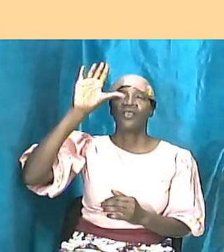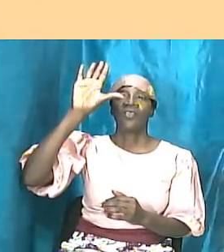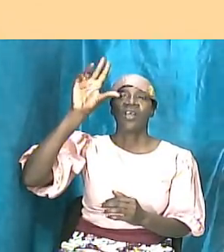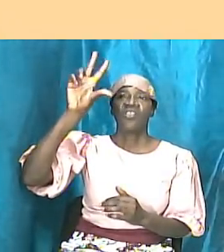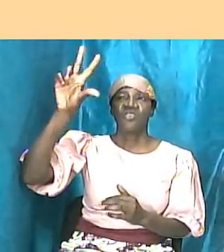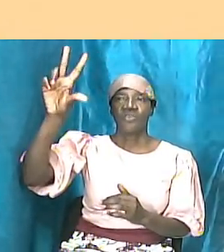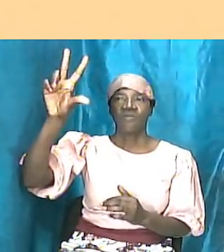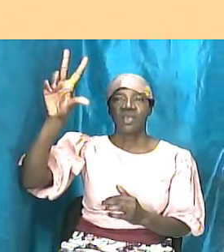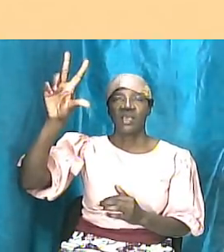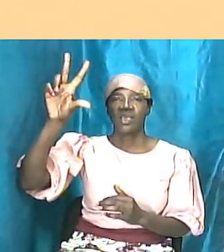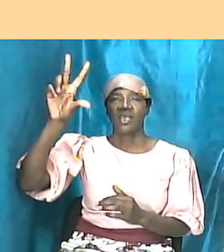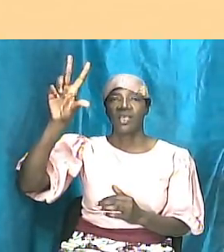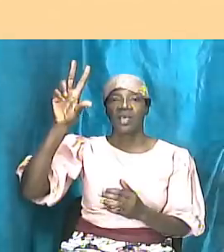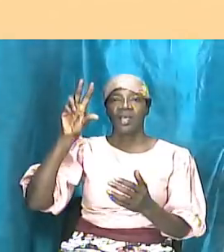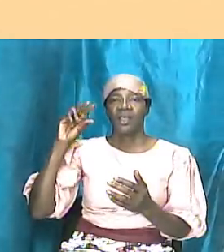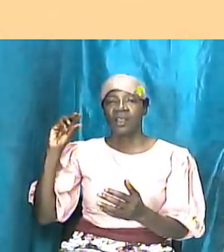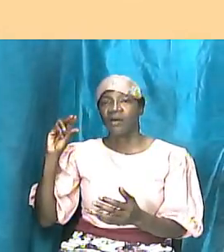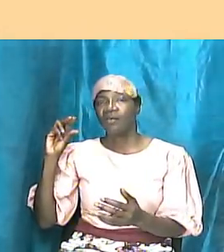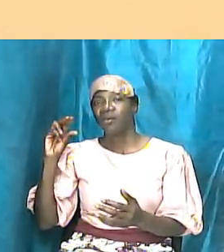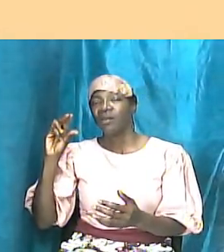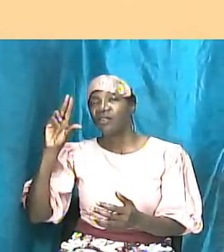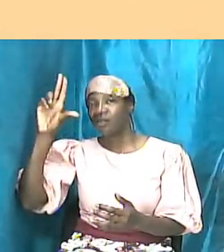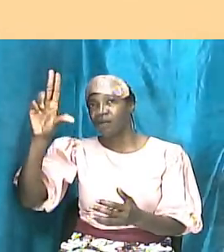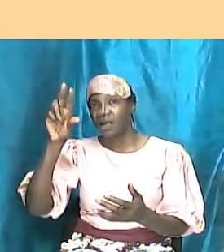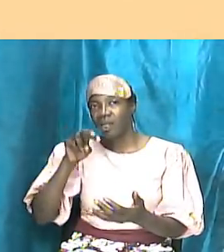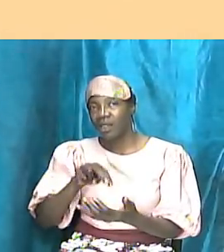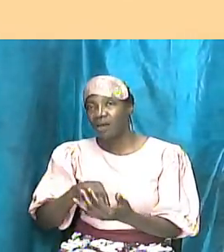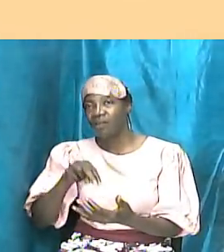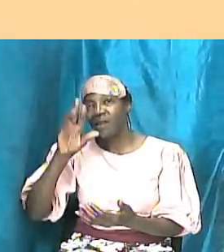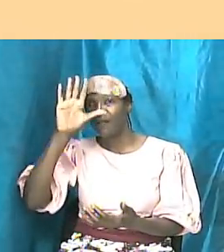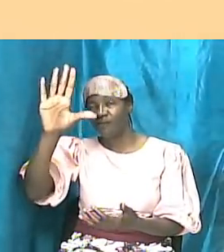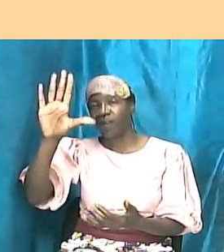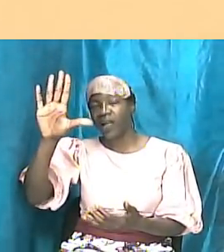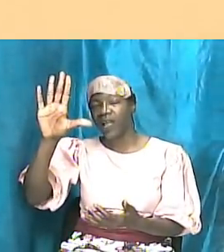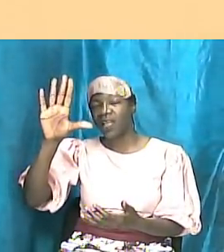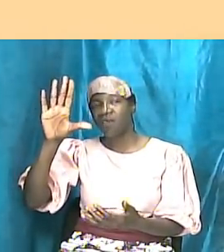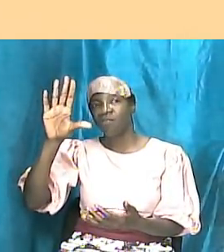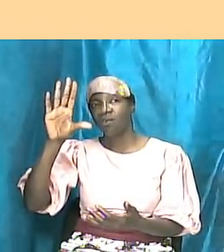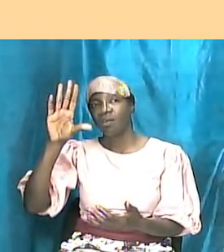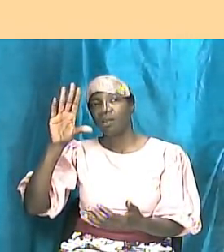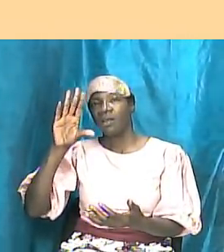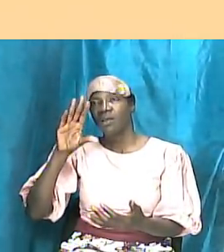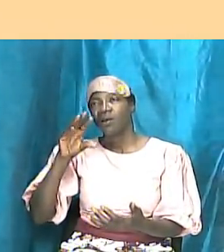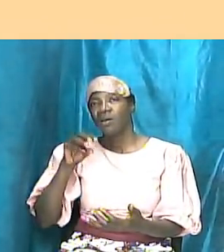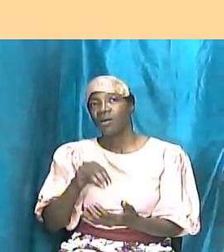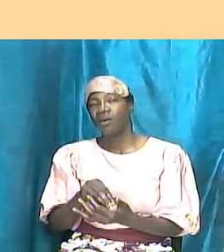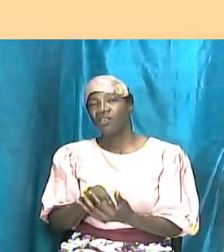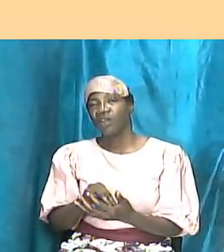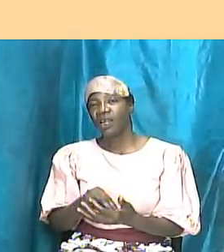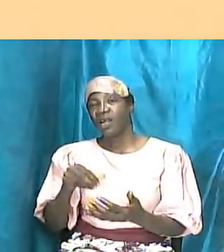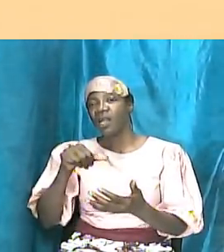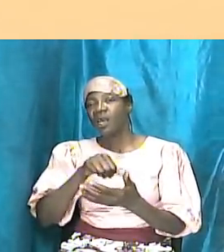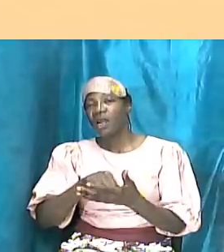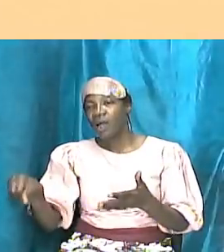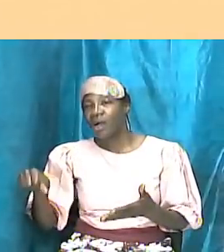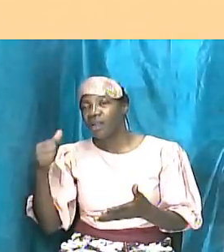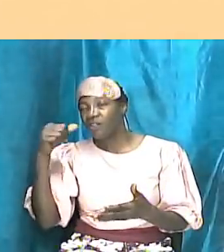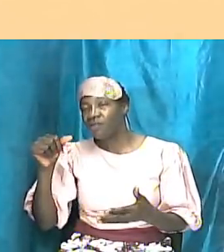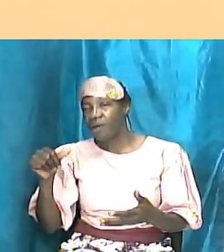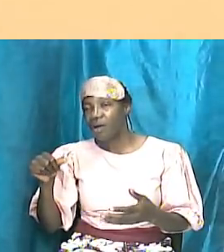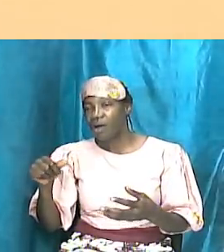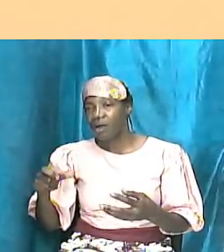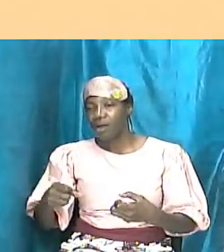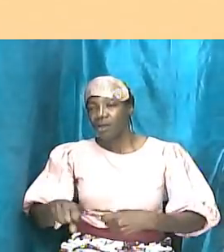3,500. And this cost really covers the transportation